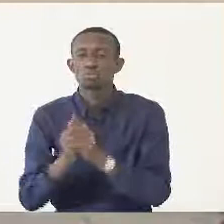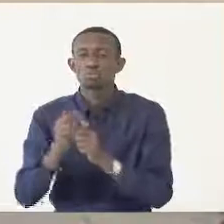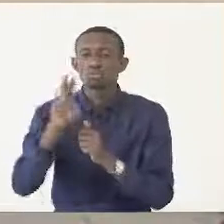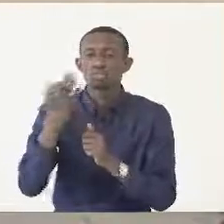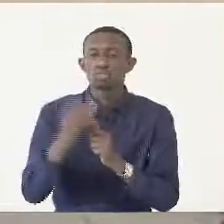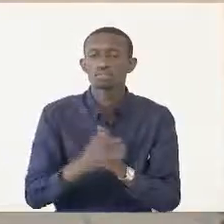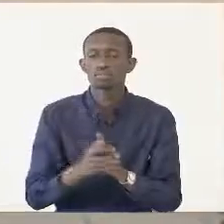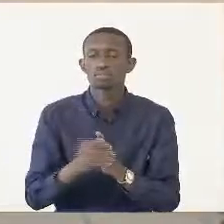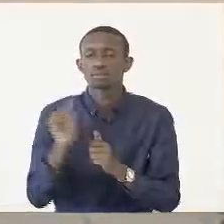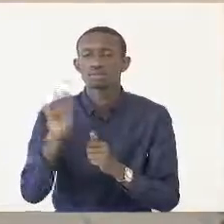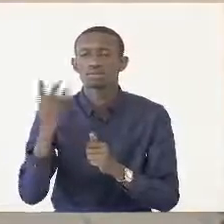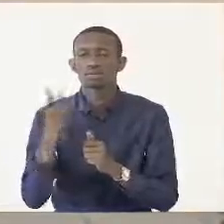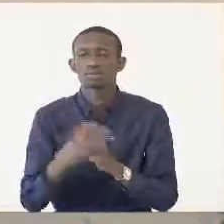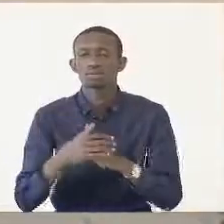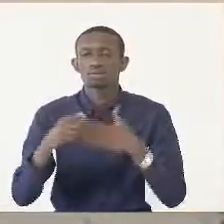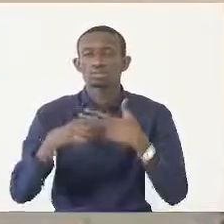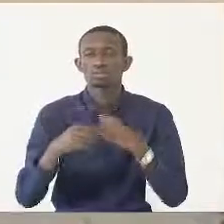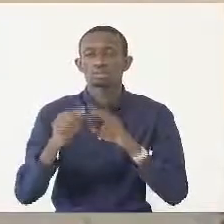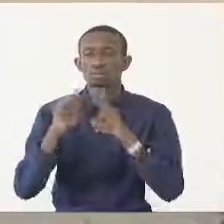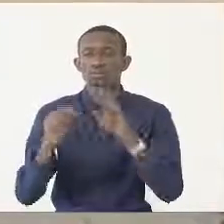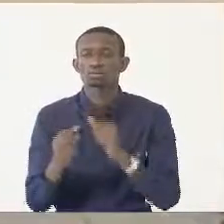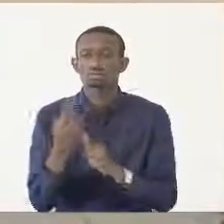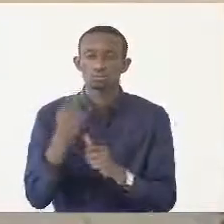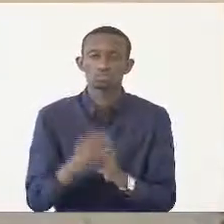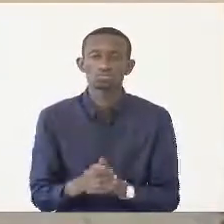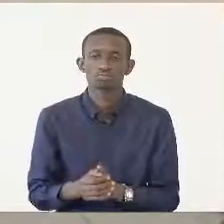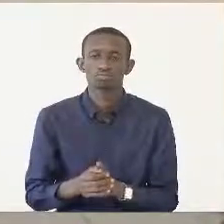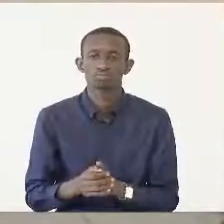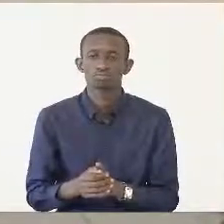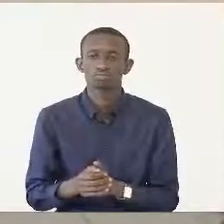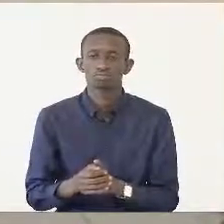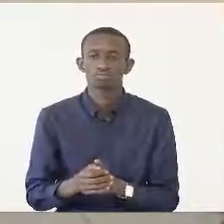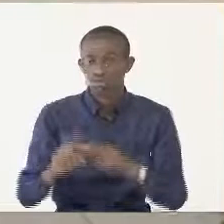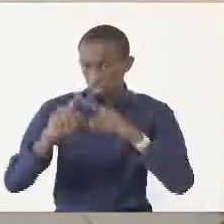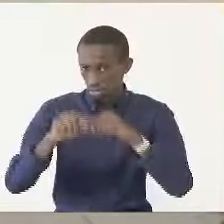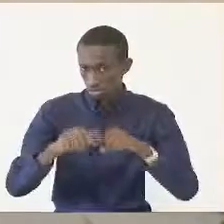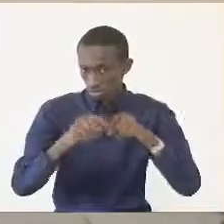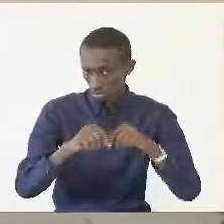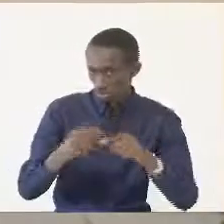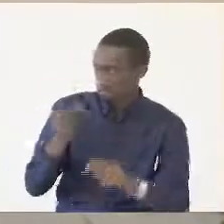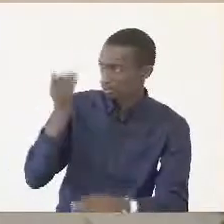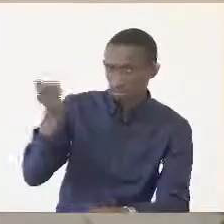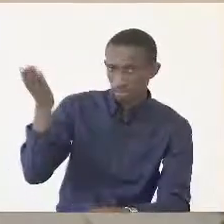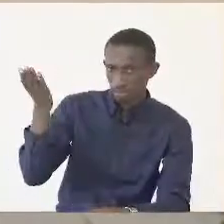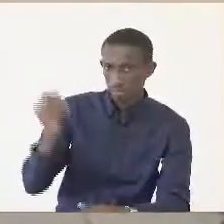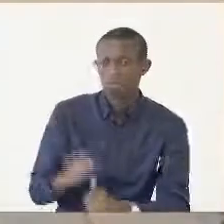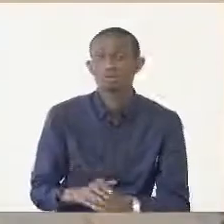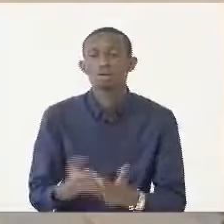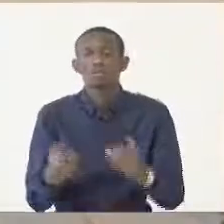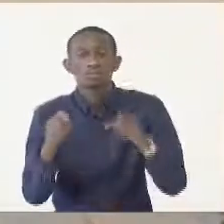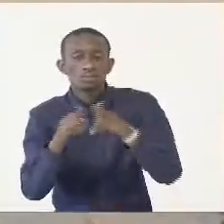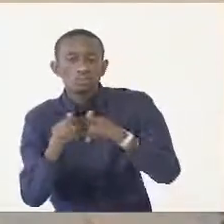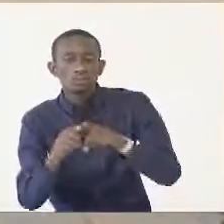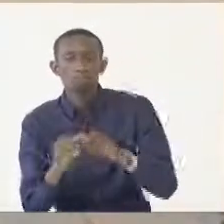is what we have here. And then, according to what you see, we have the same, we close out